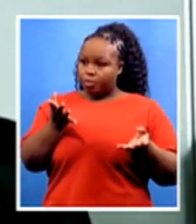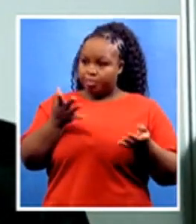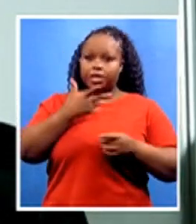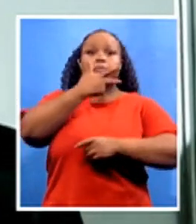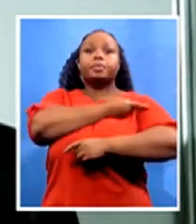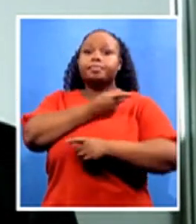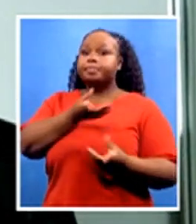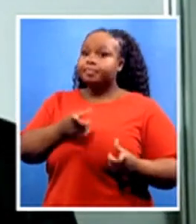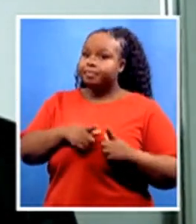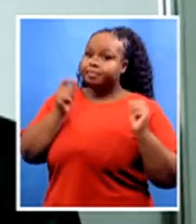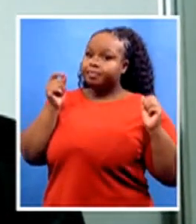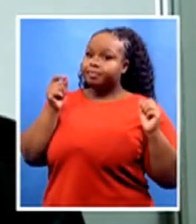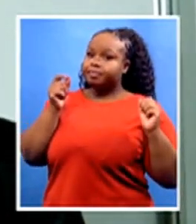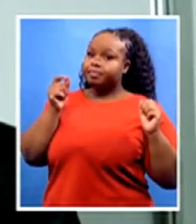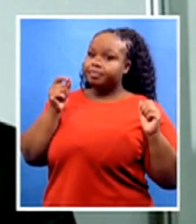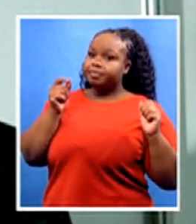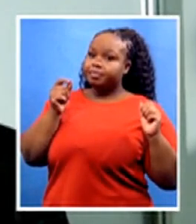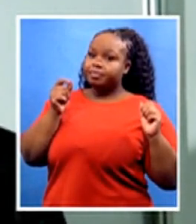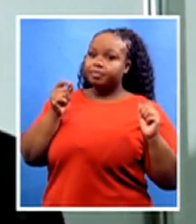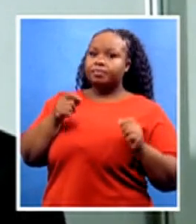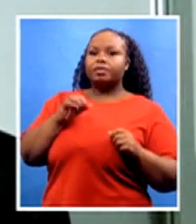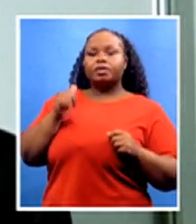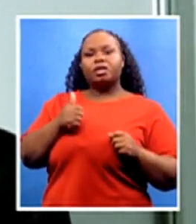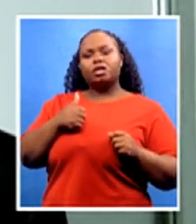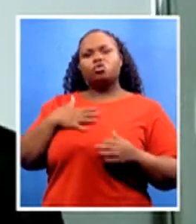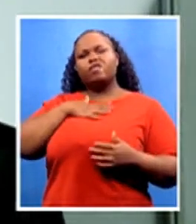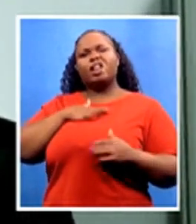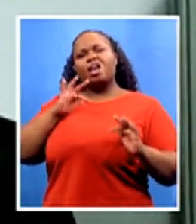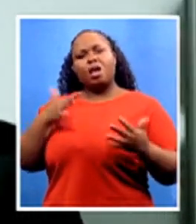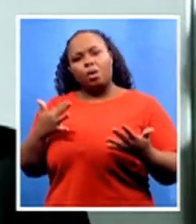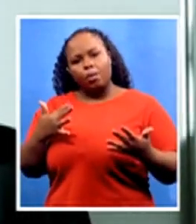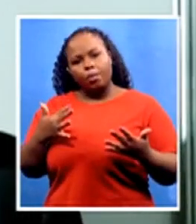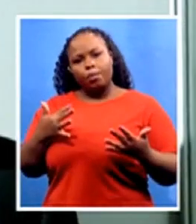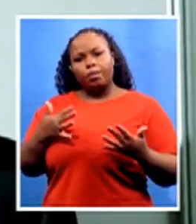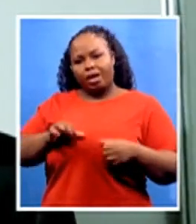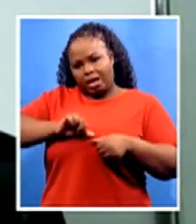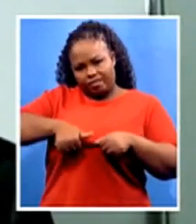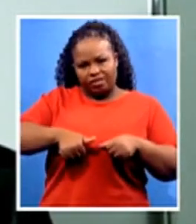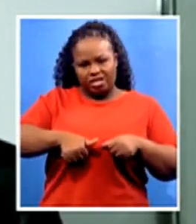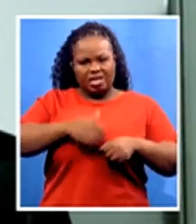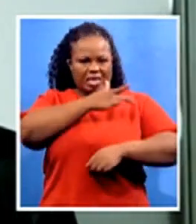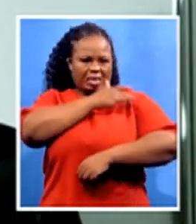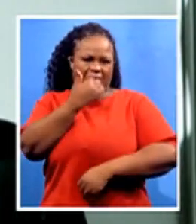look out for immediate symptoms of reaction, like pain, dizziness, headaches,